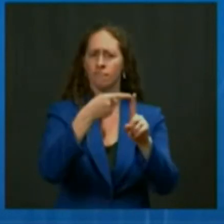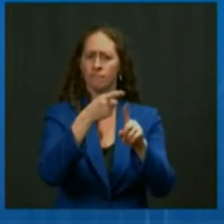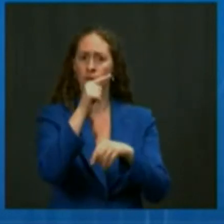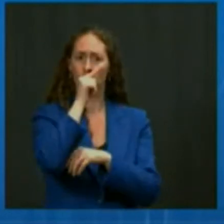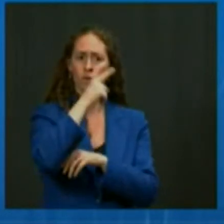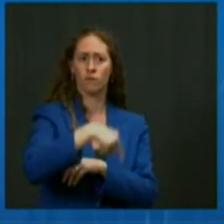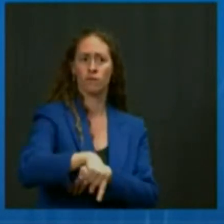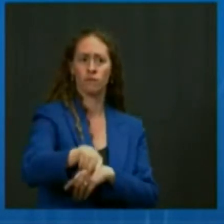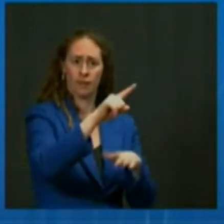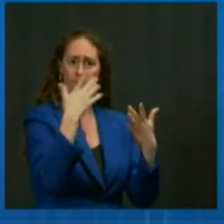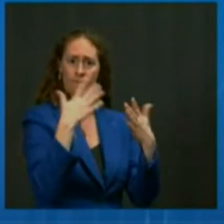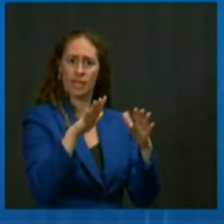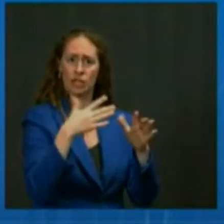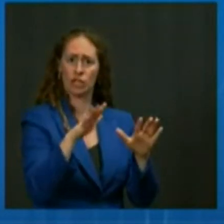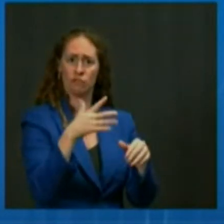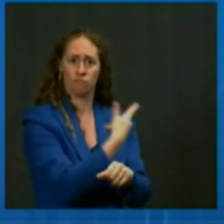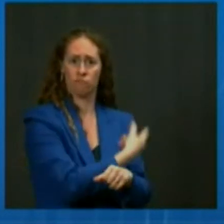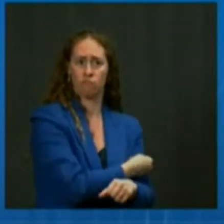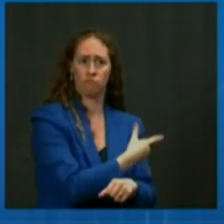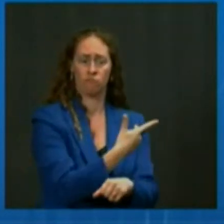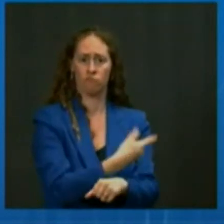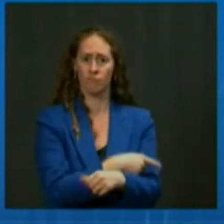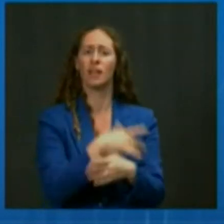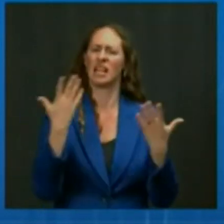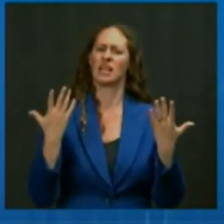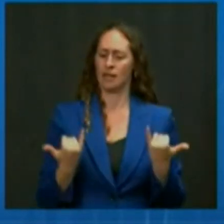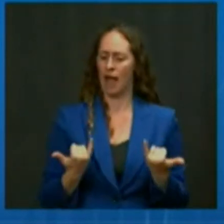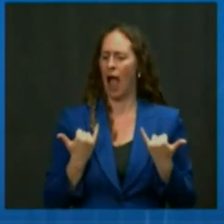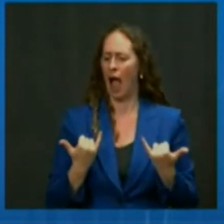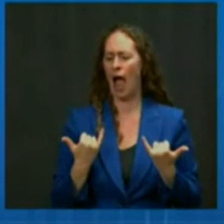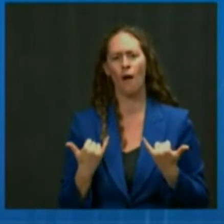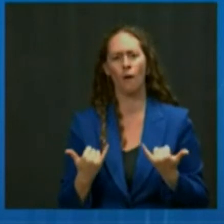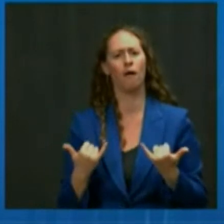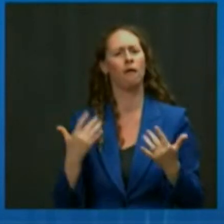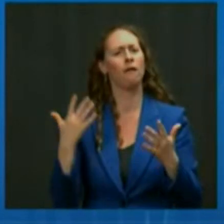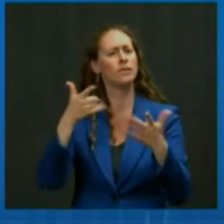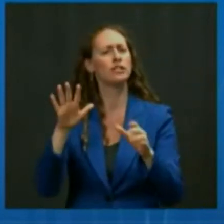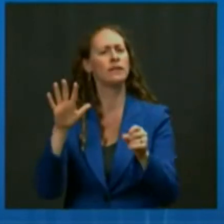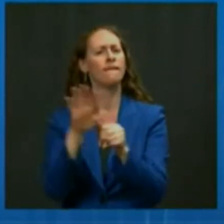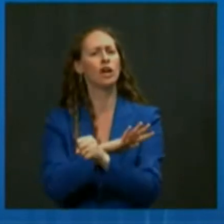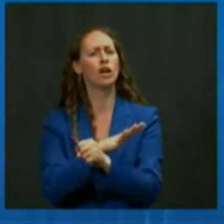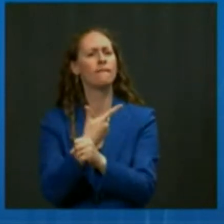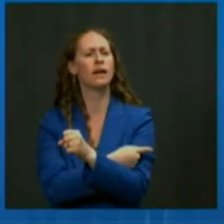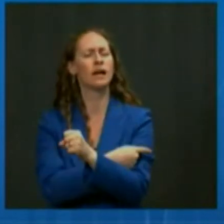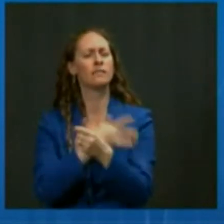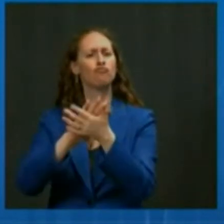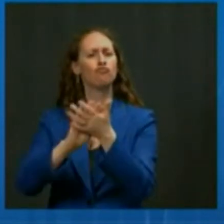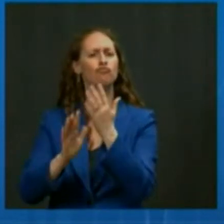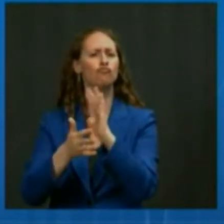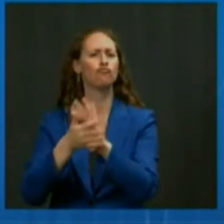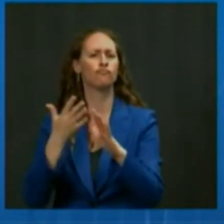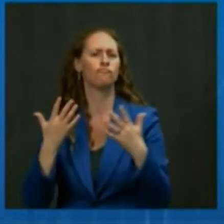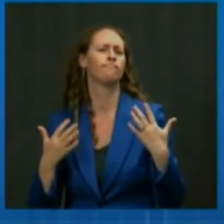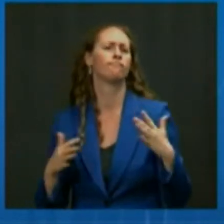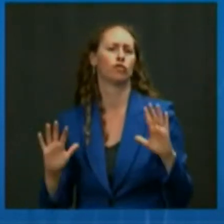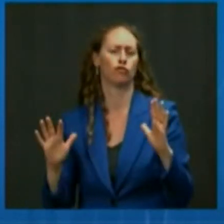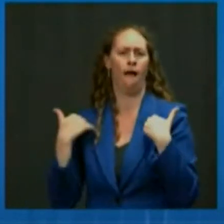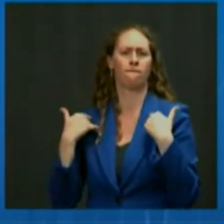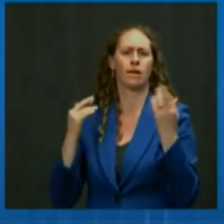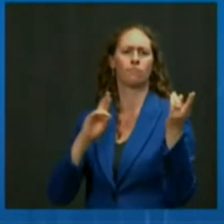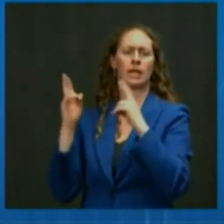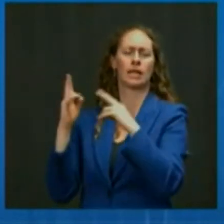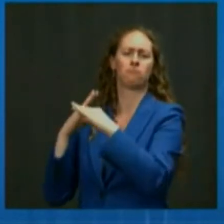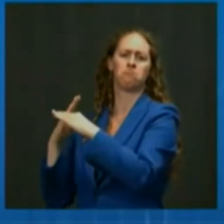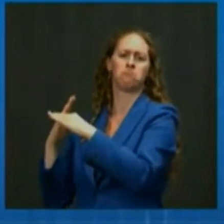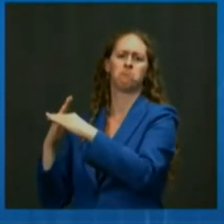you are fully vaccinated right now. You have a high degree of protection against the worst outcomes of COVID-19. But